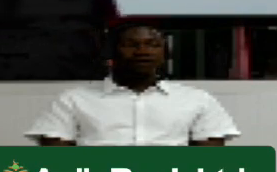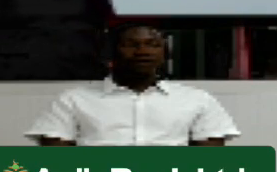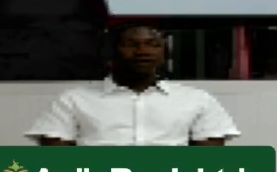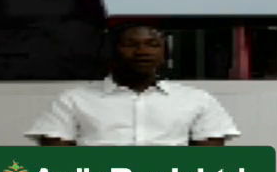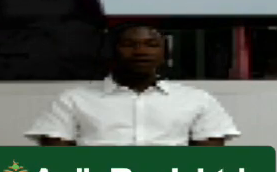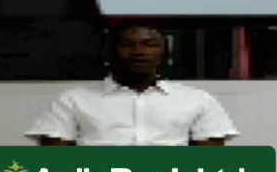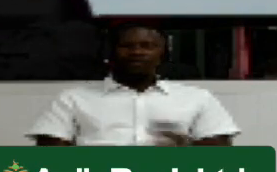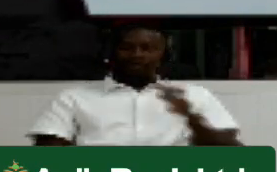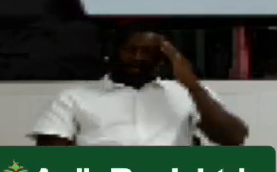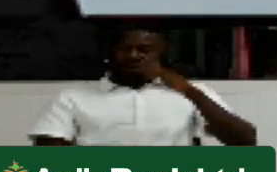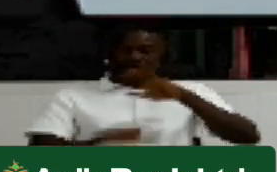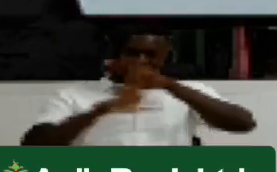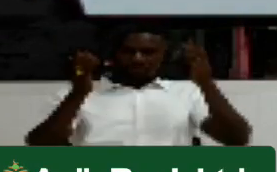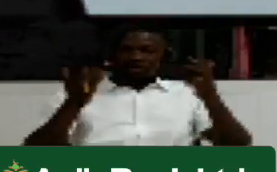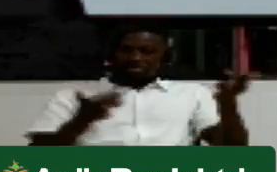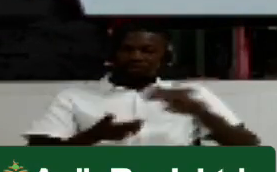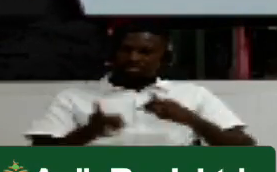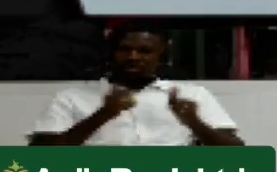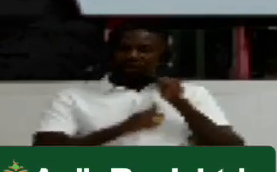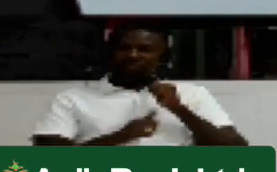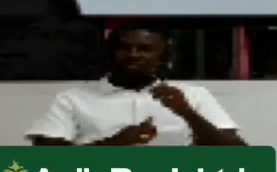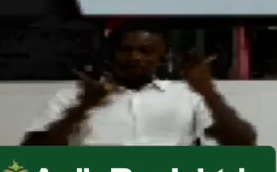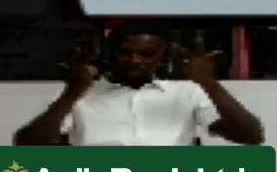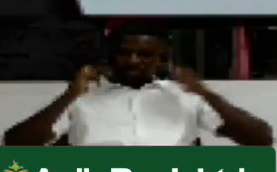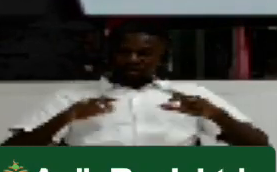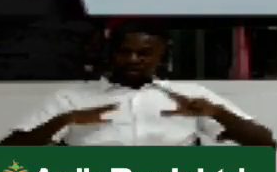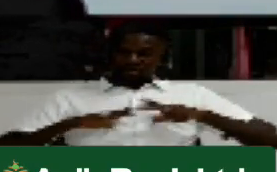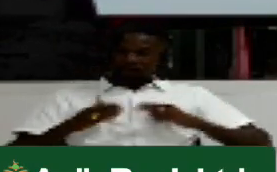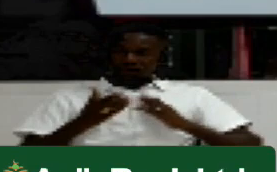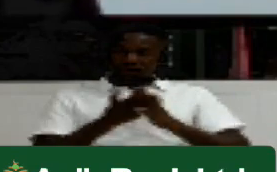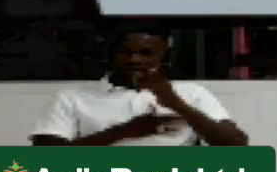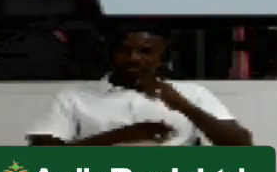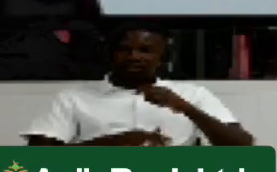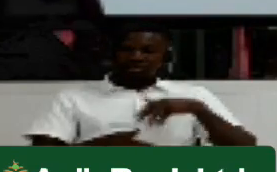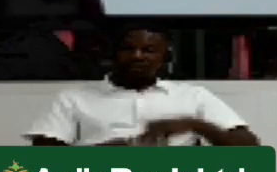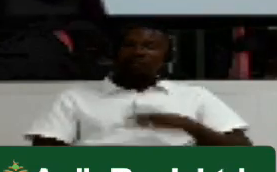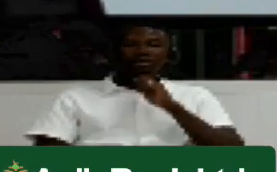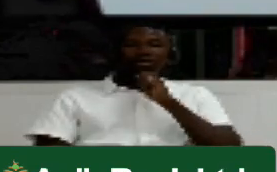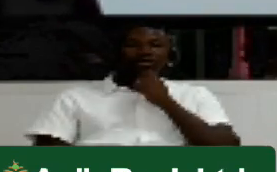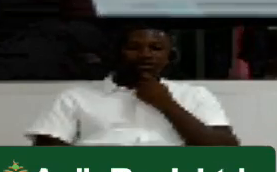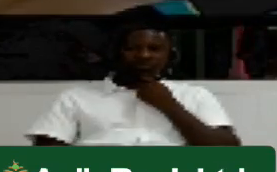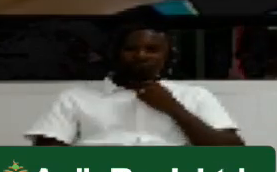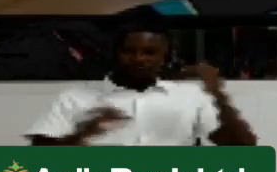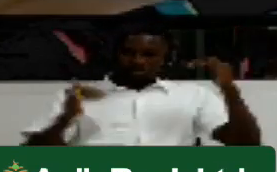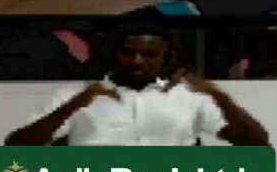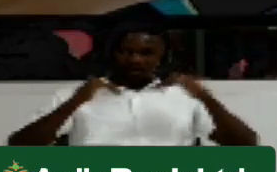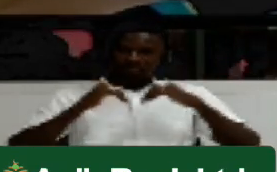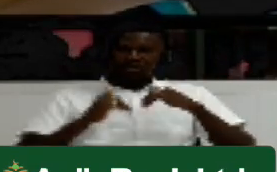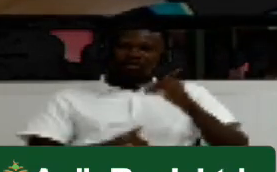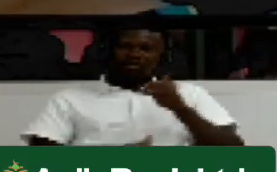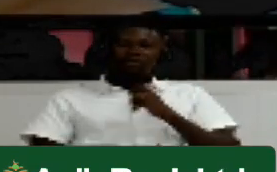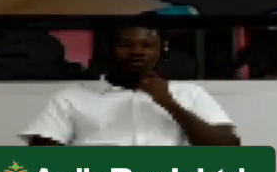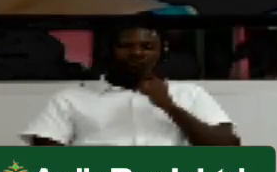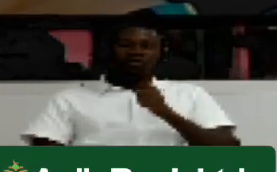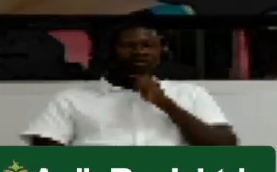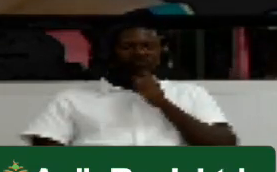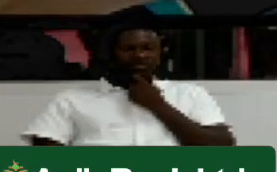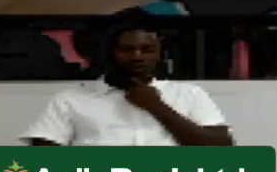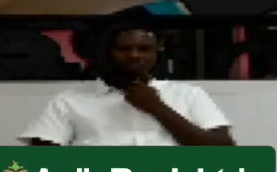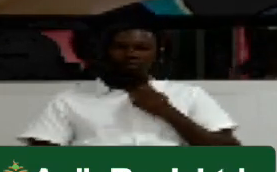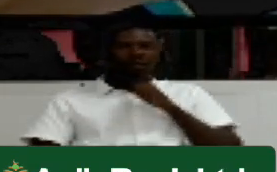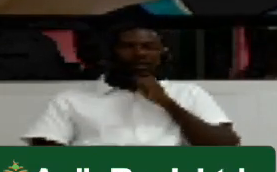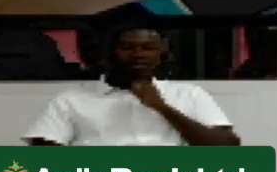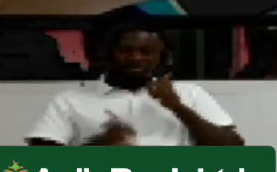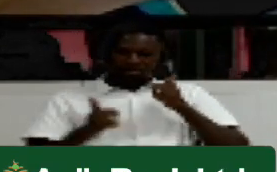Thank you all for coming back. I'm a counselor. Are we ready to continue this afternoon summer session? If yes, we are, good afternoon. Proceed. Yes, good afternoon,